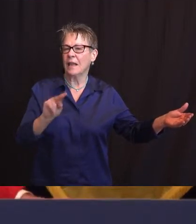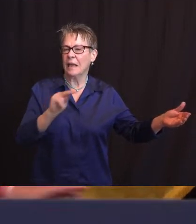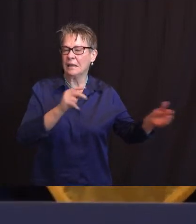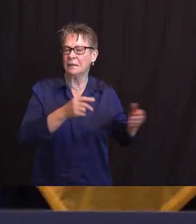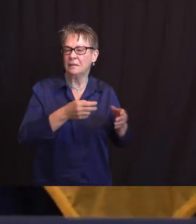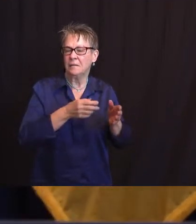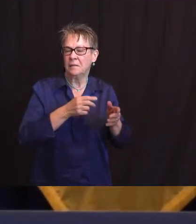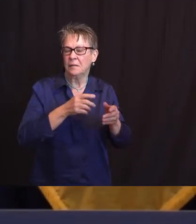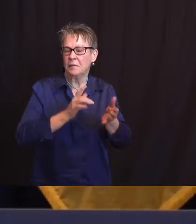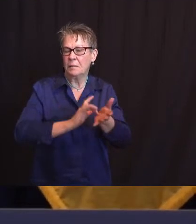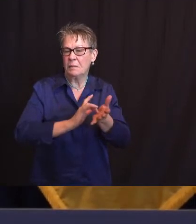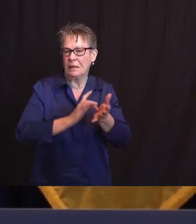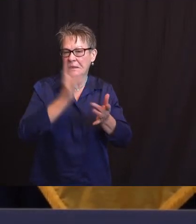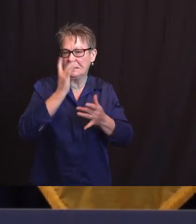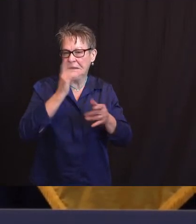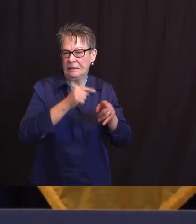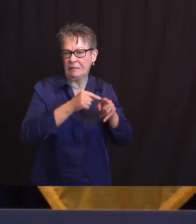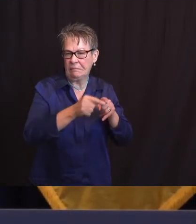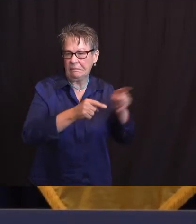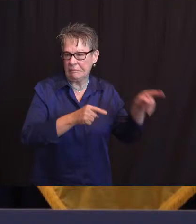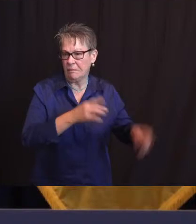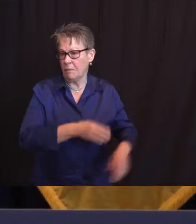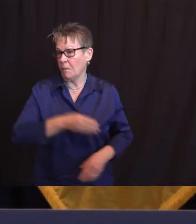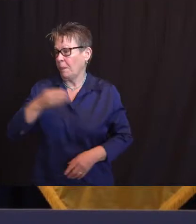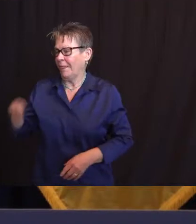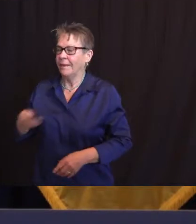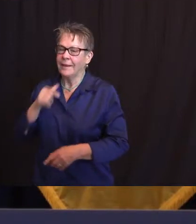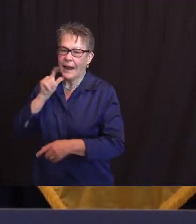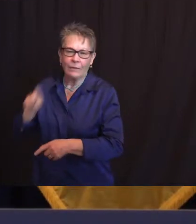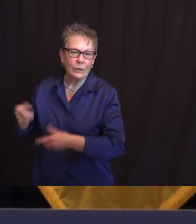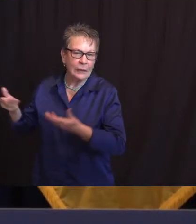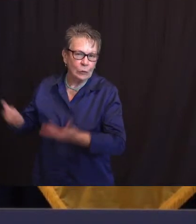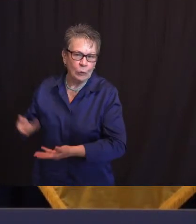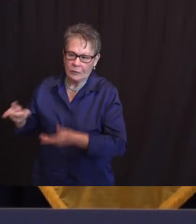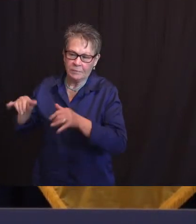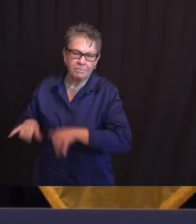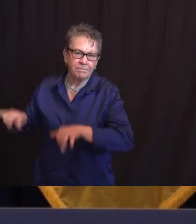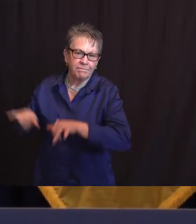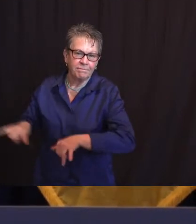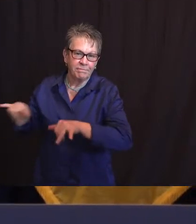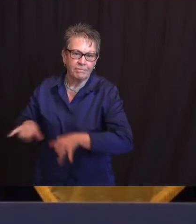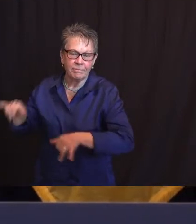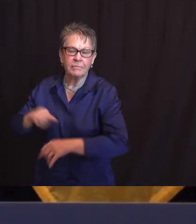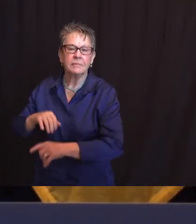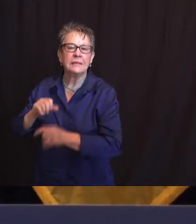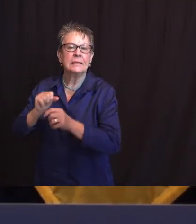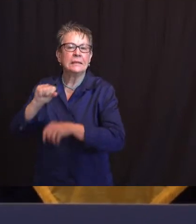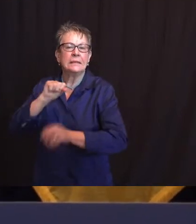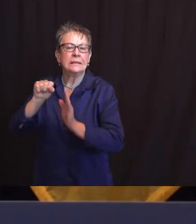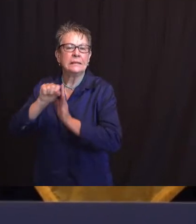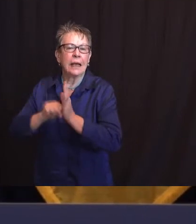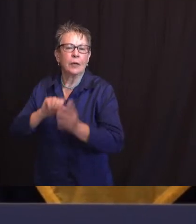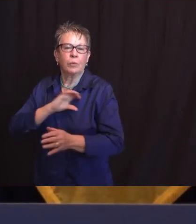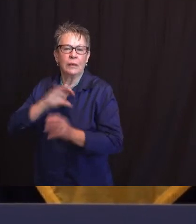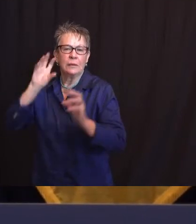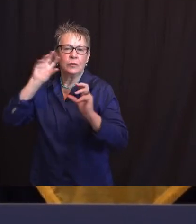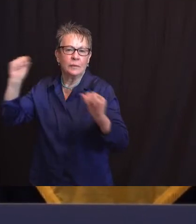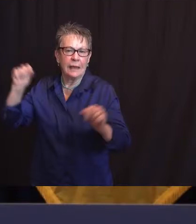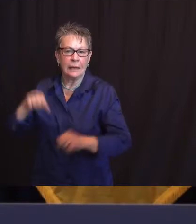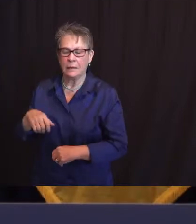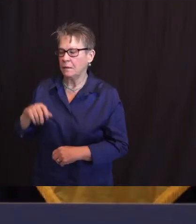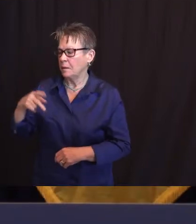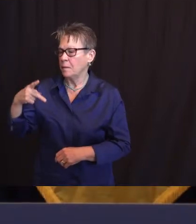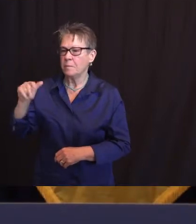Guy to my left who needs no introduction, the Superintendent of the State Police, Colonel Pat Callahan. We have Jared Maples, the Director of the Office of Homeland Security and Preparedness, Chief